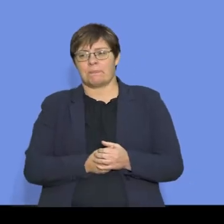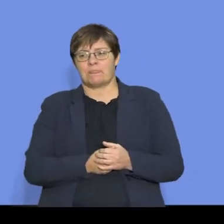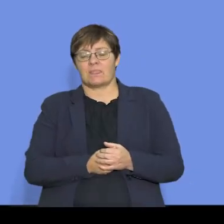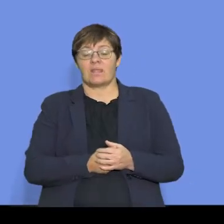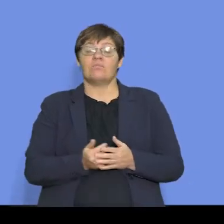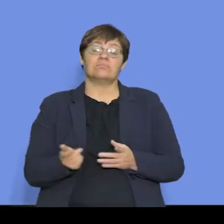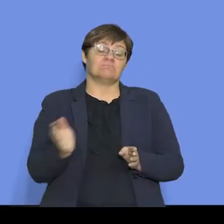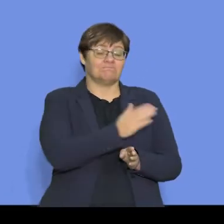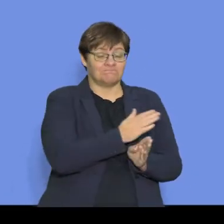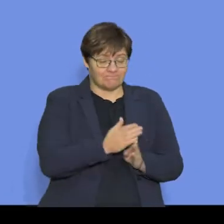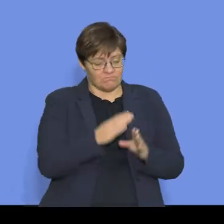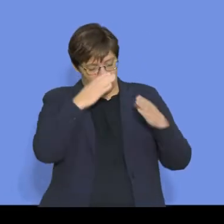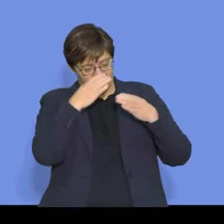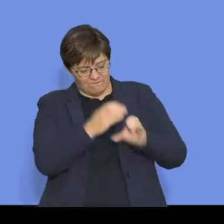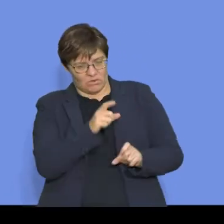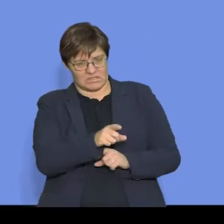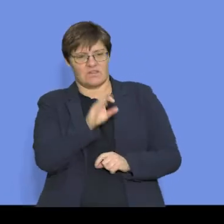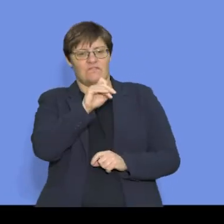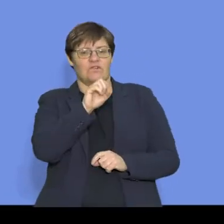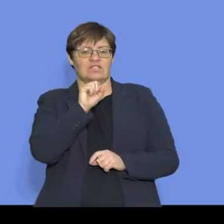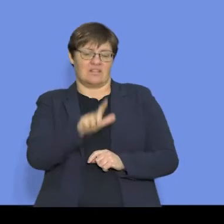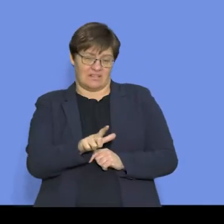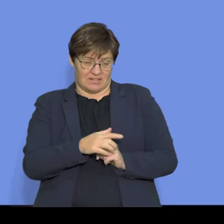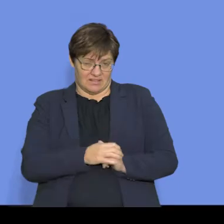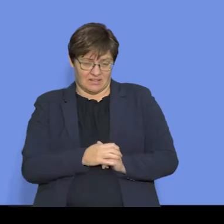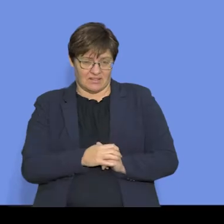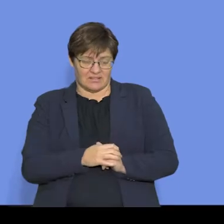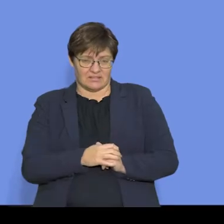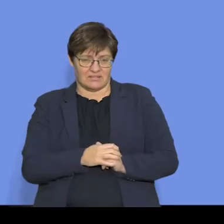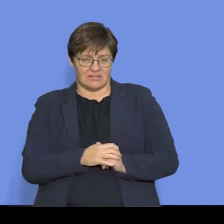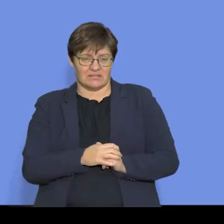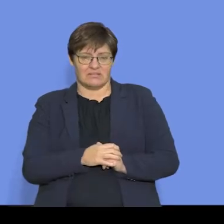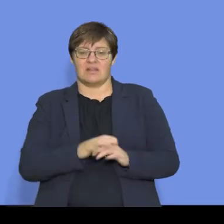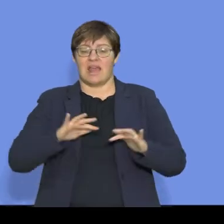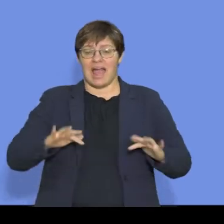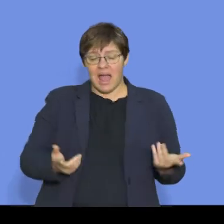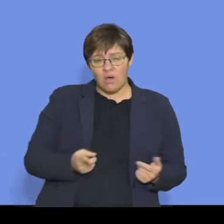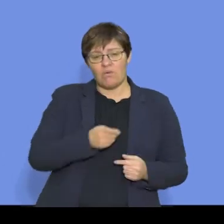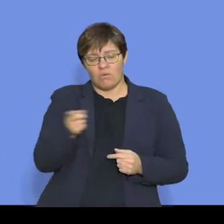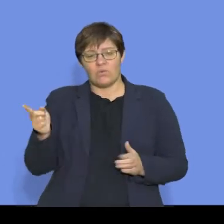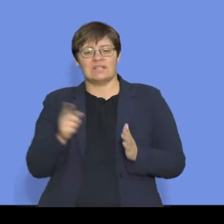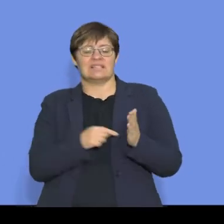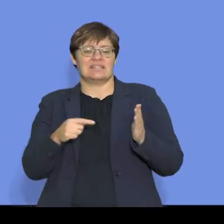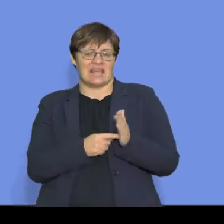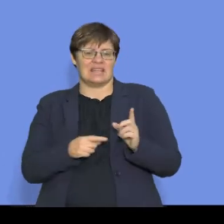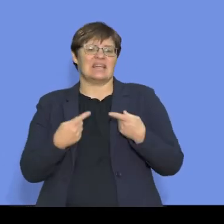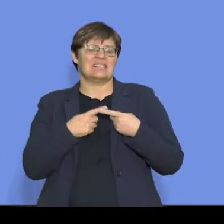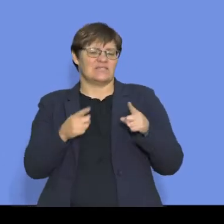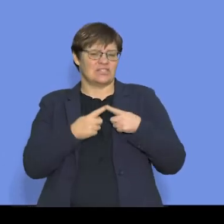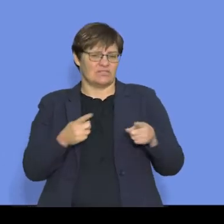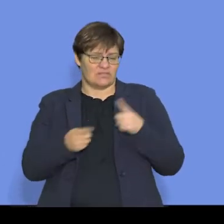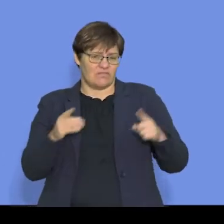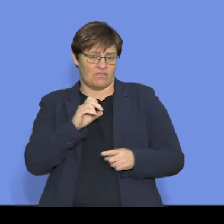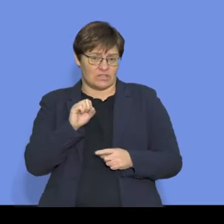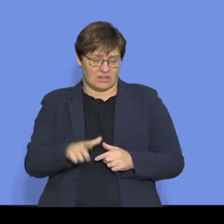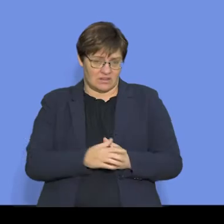Okay, so what we've done up till now is we have looked at fossilization and how fossils are dated